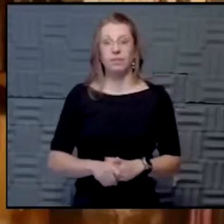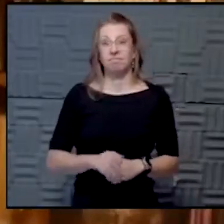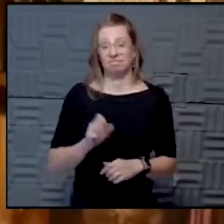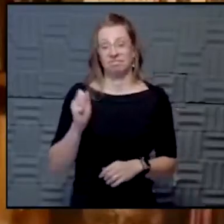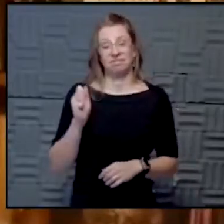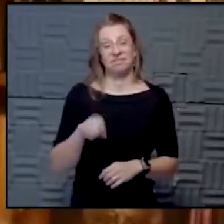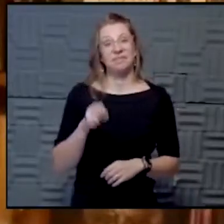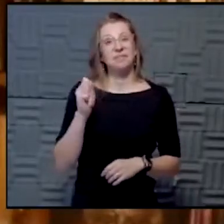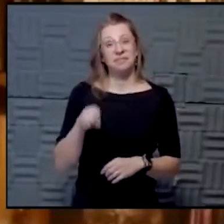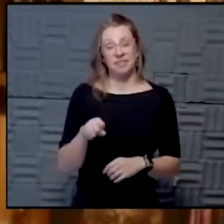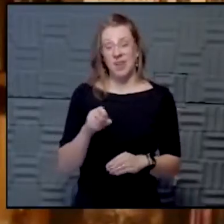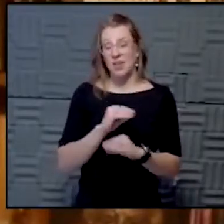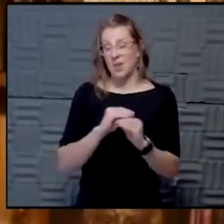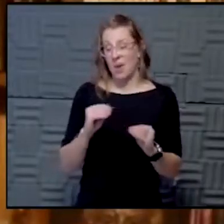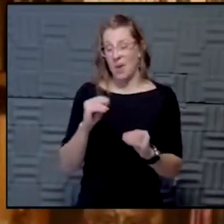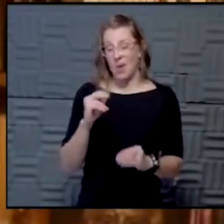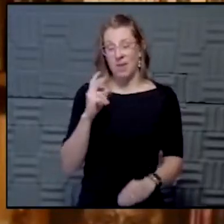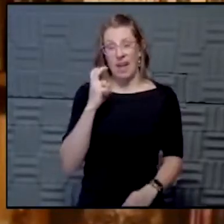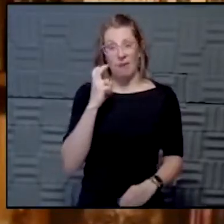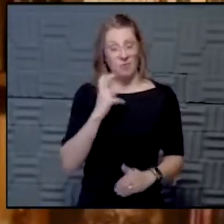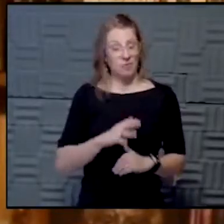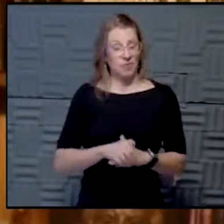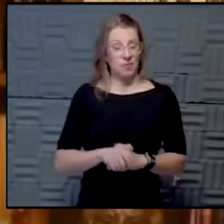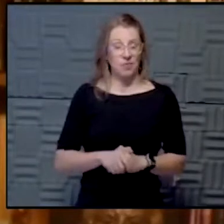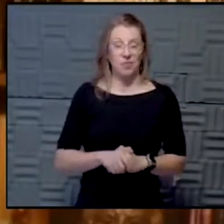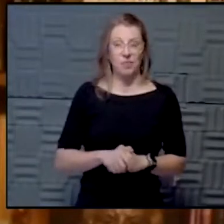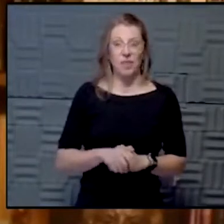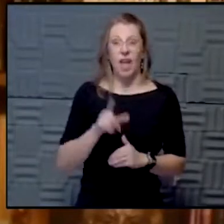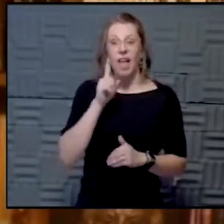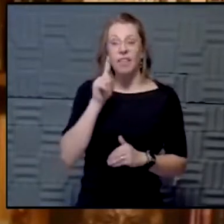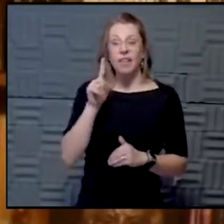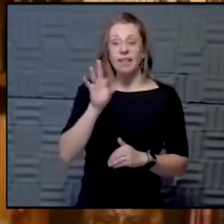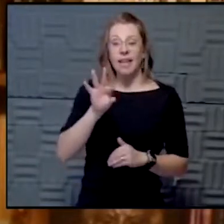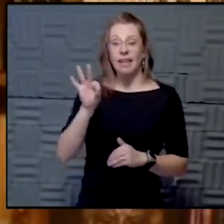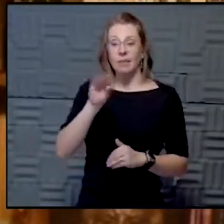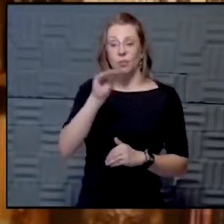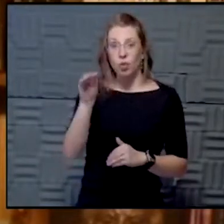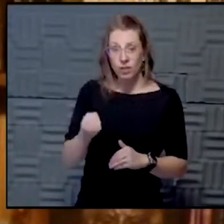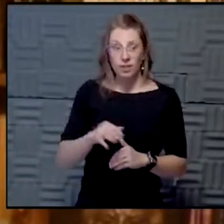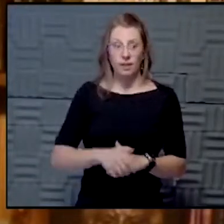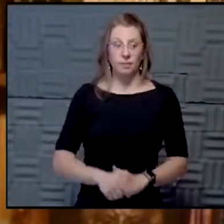Absolutely, without a doubt. And for me, I think about 99%